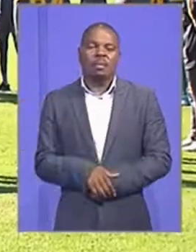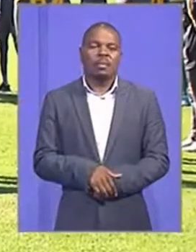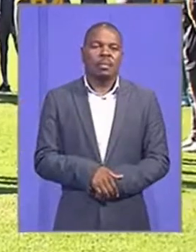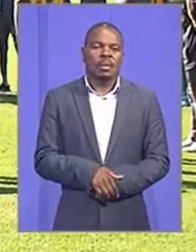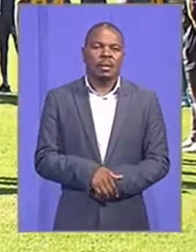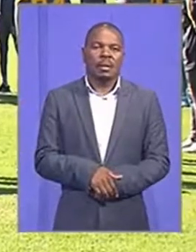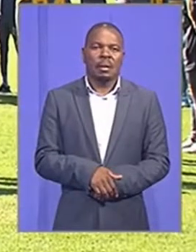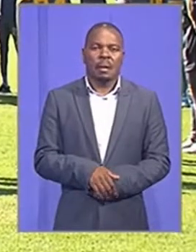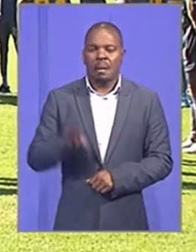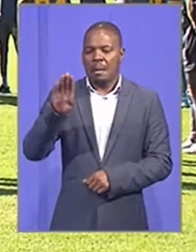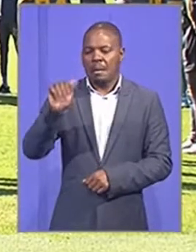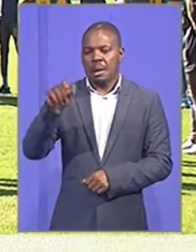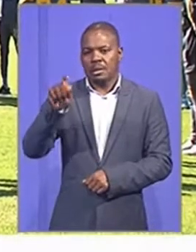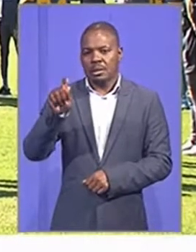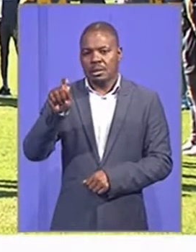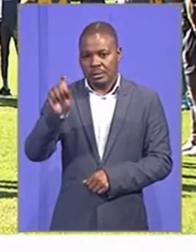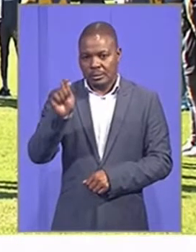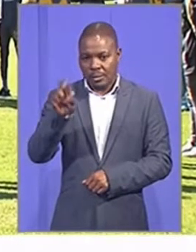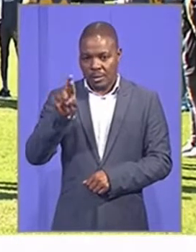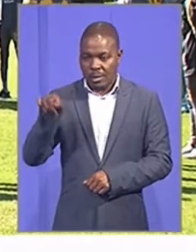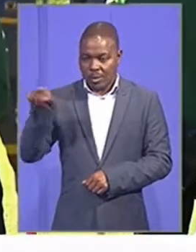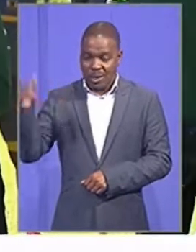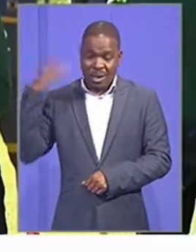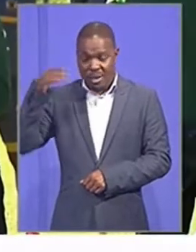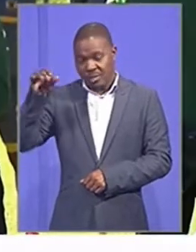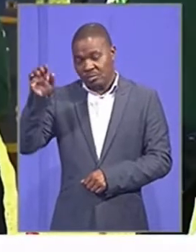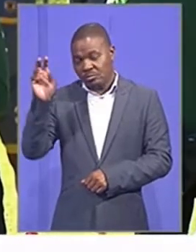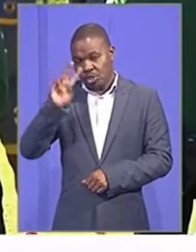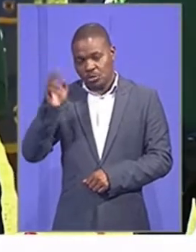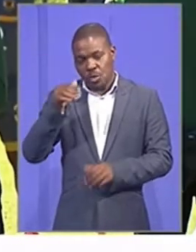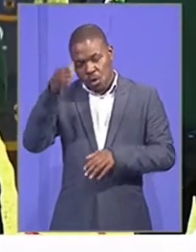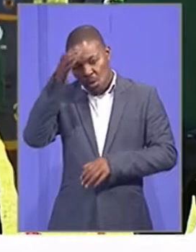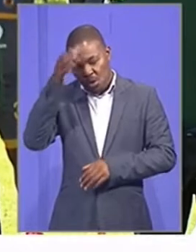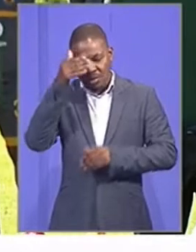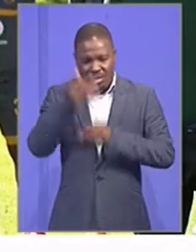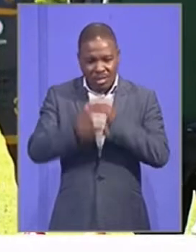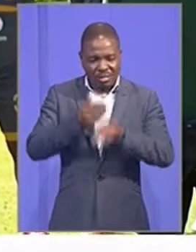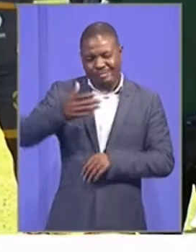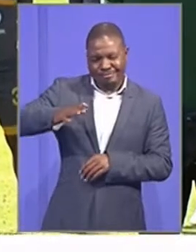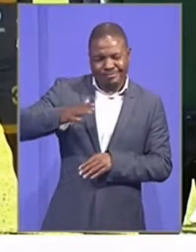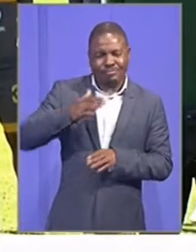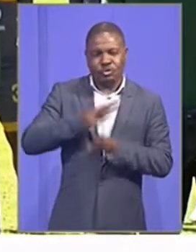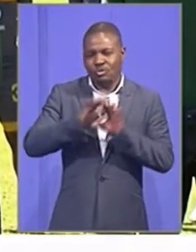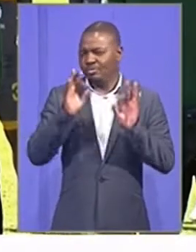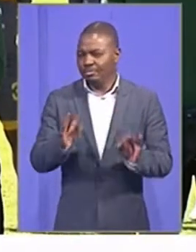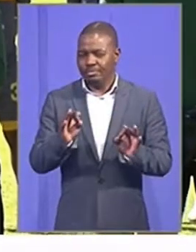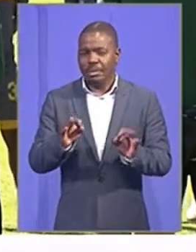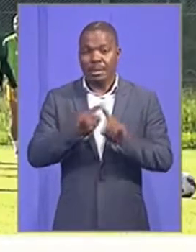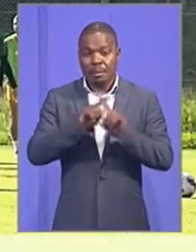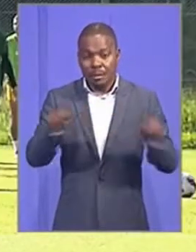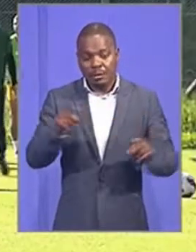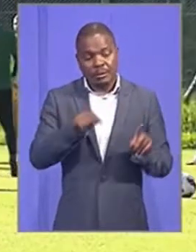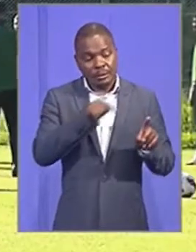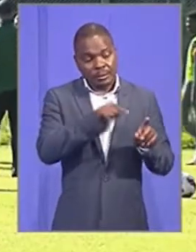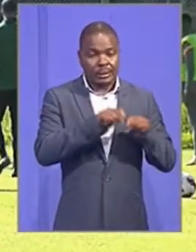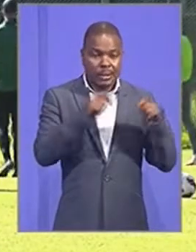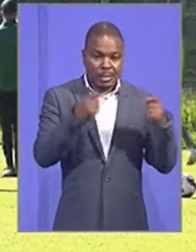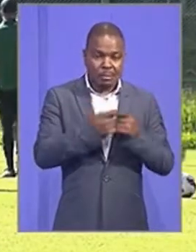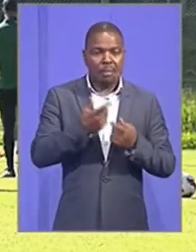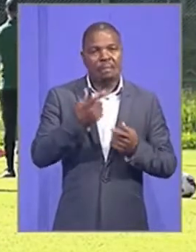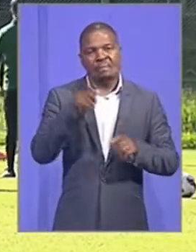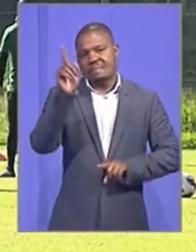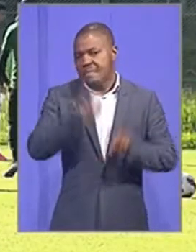Tlasa tataiso ya Baxter, Chiefs ile haellwa ke botsitso ka tsela eo sehlopha se neng se bapala ka teng le hoja sehlopha sena sa Soweto se hlotswe